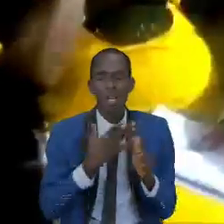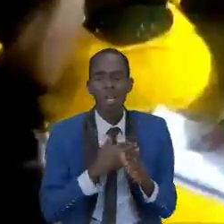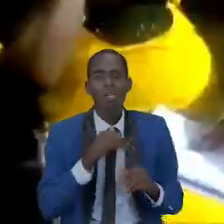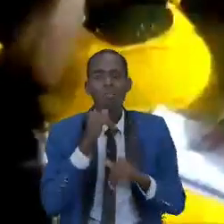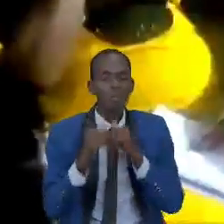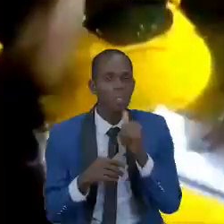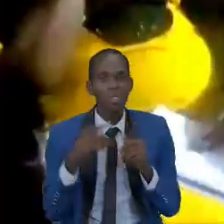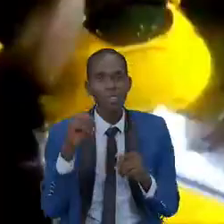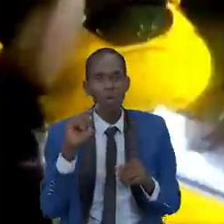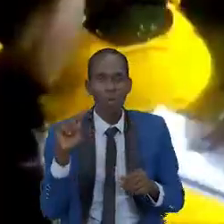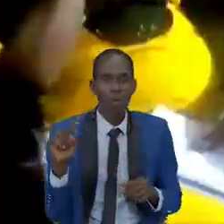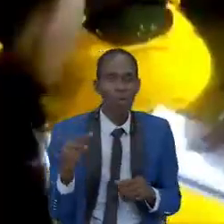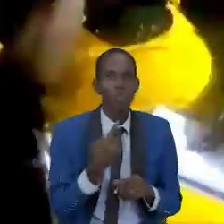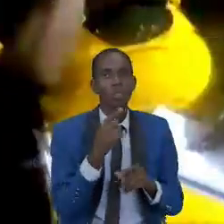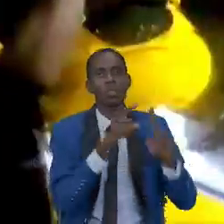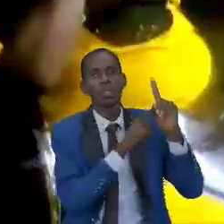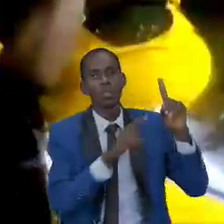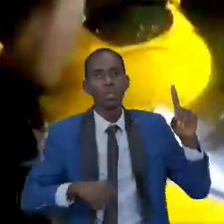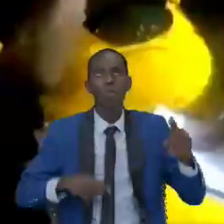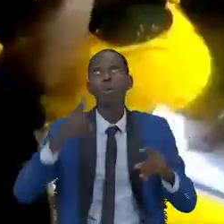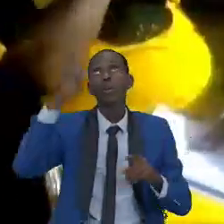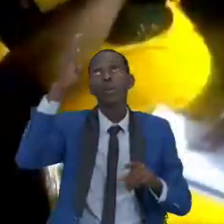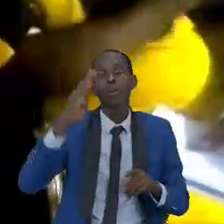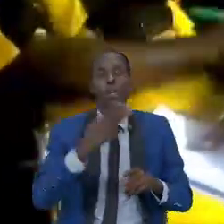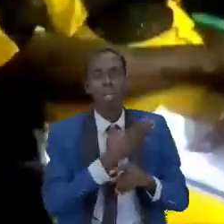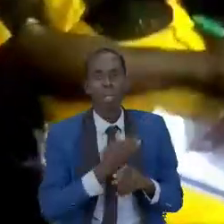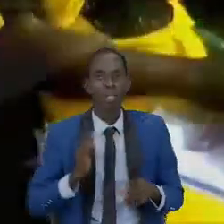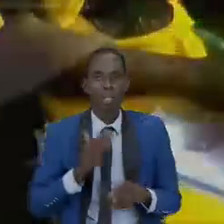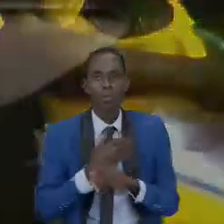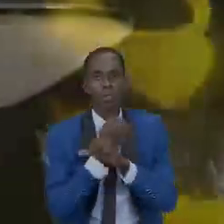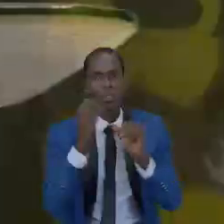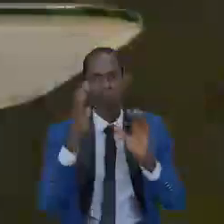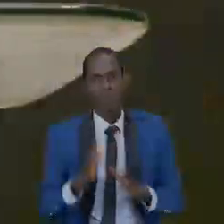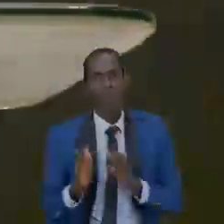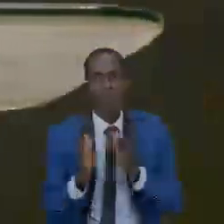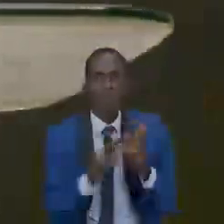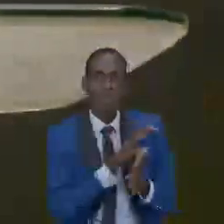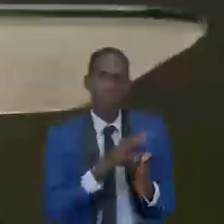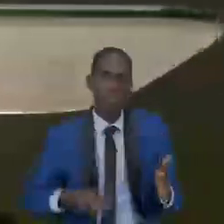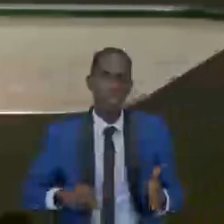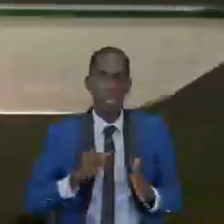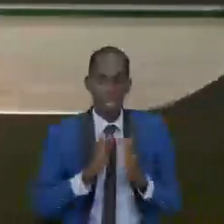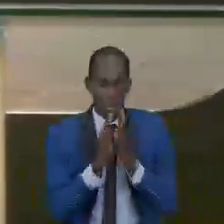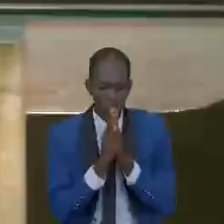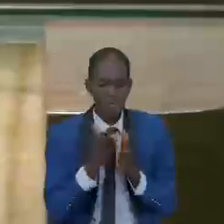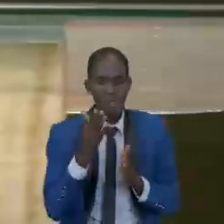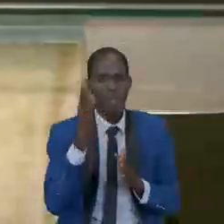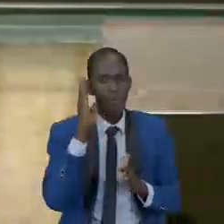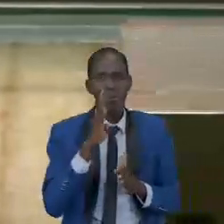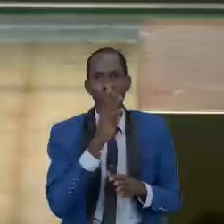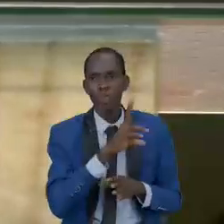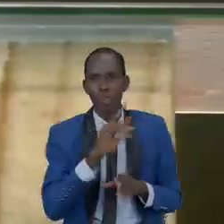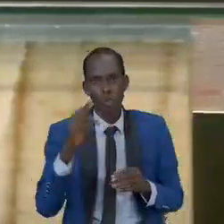Lord God and our Savior Jesus Christ. I pray there will be no confusion in